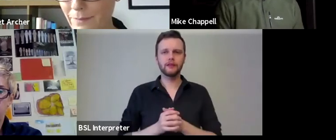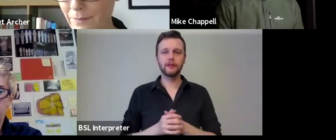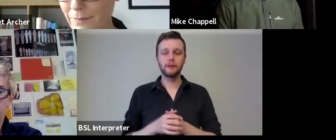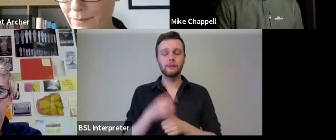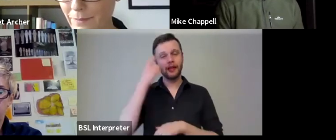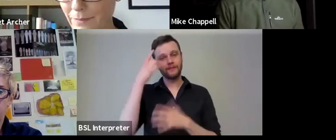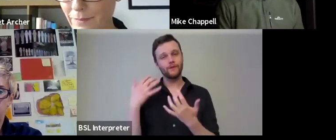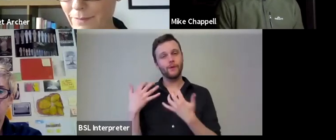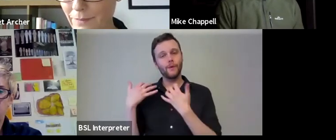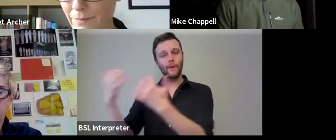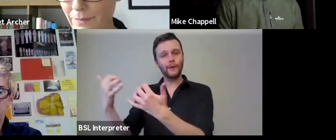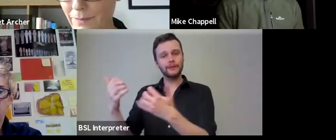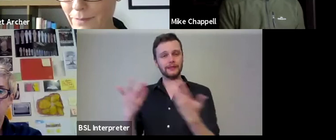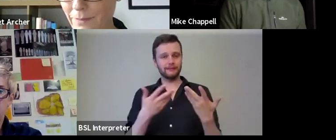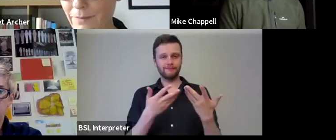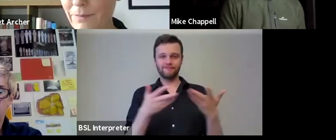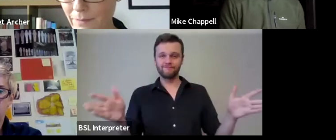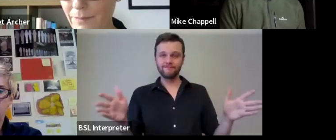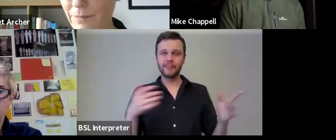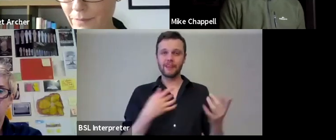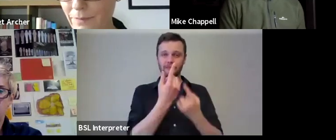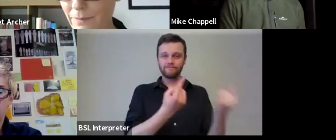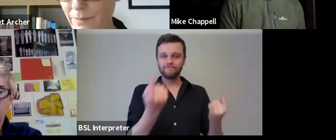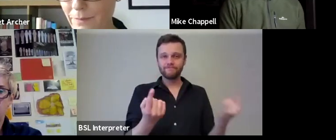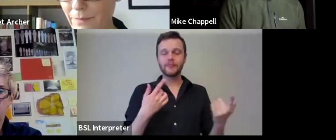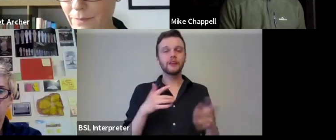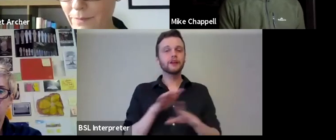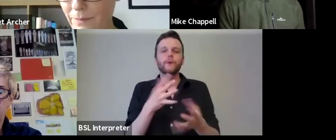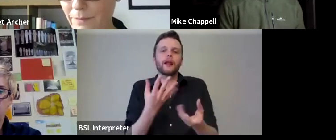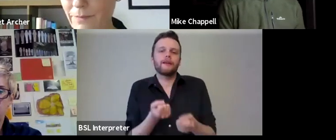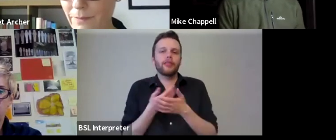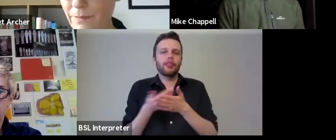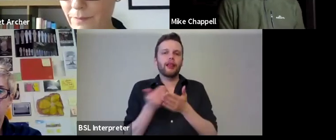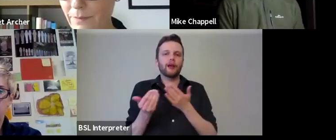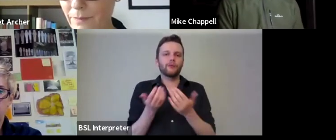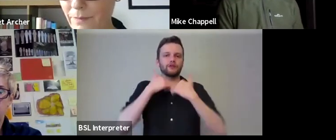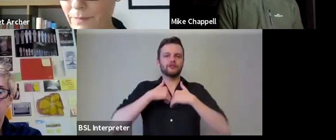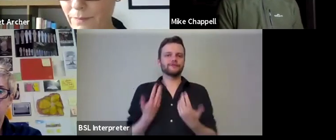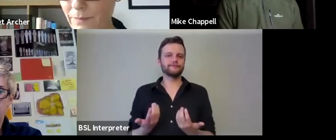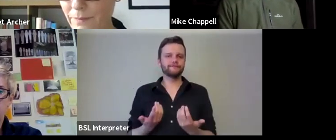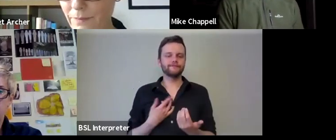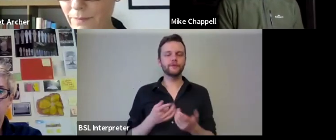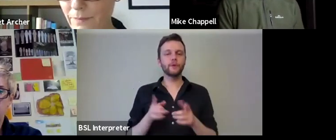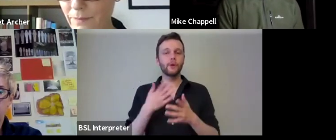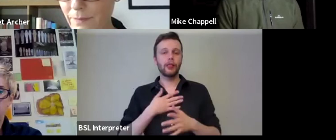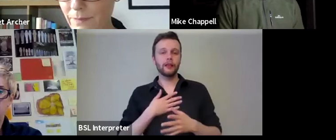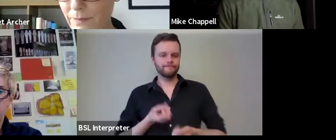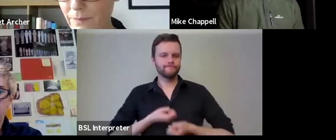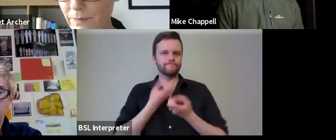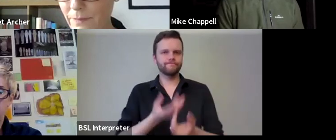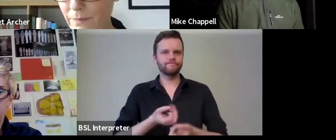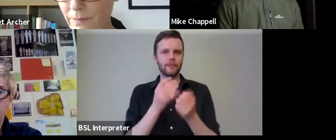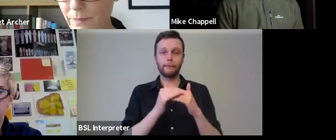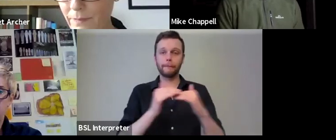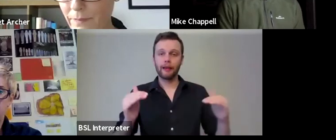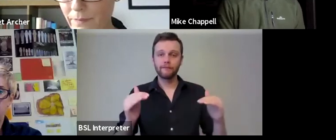audiences and the general public don't have that that language. So we like to provide them with a